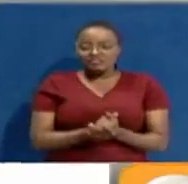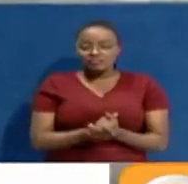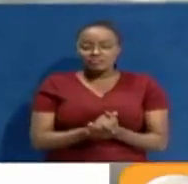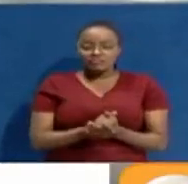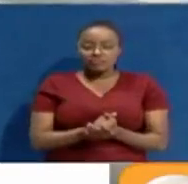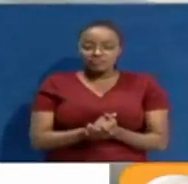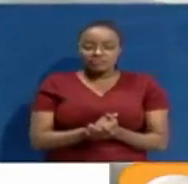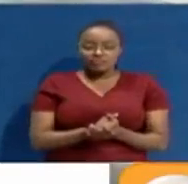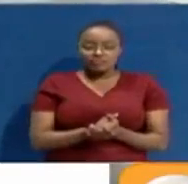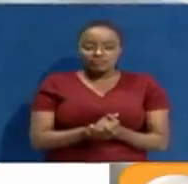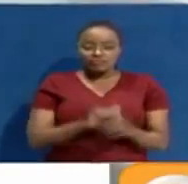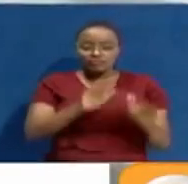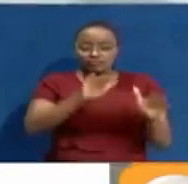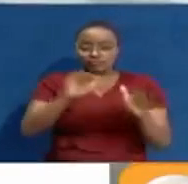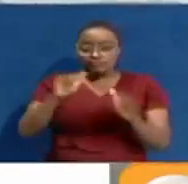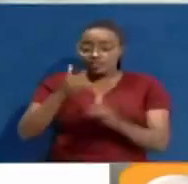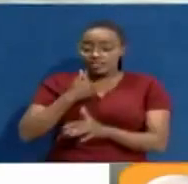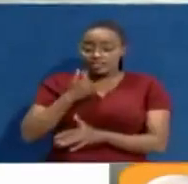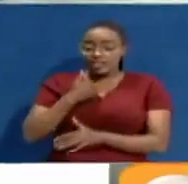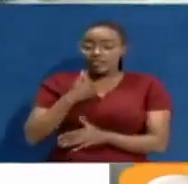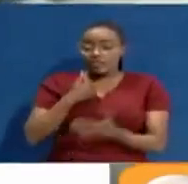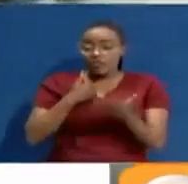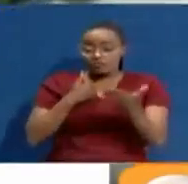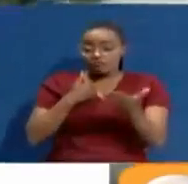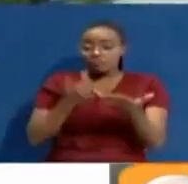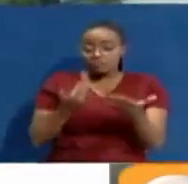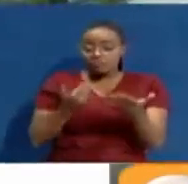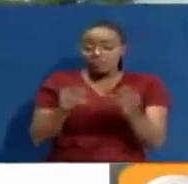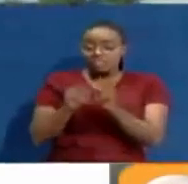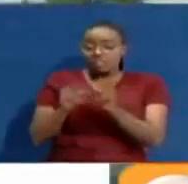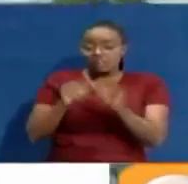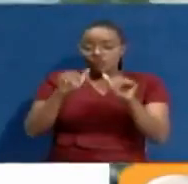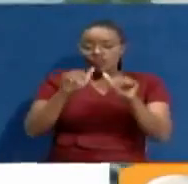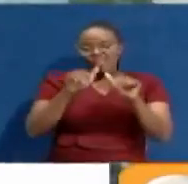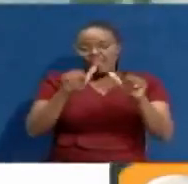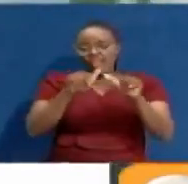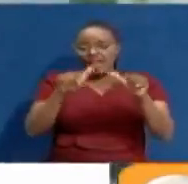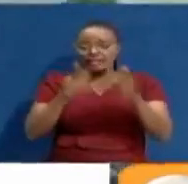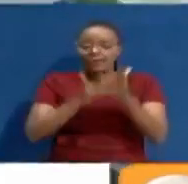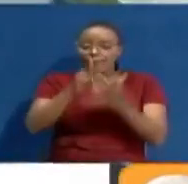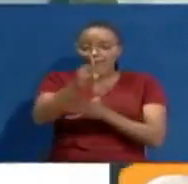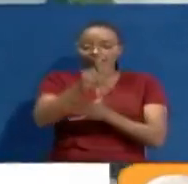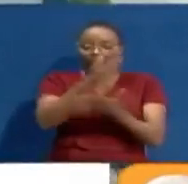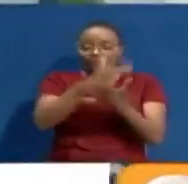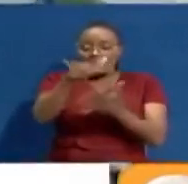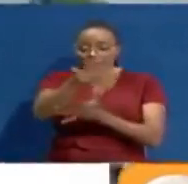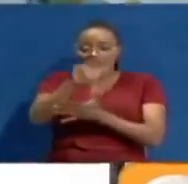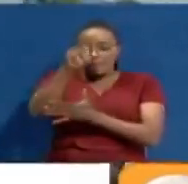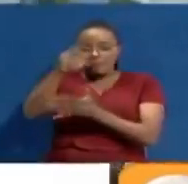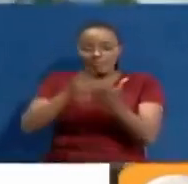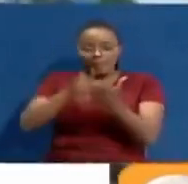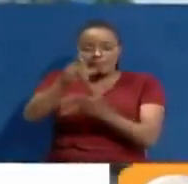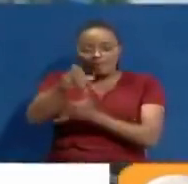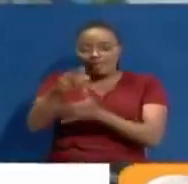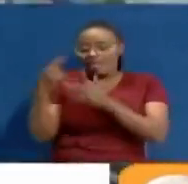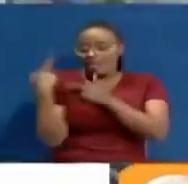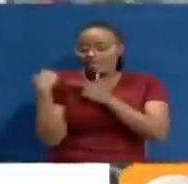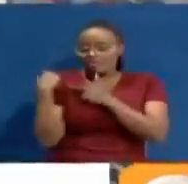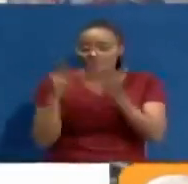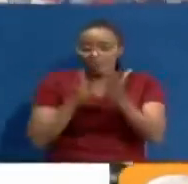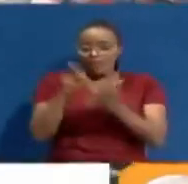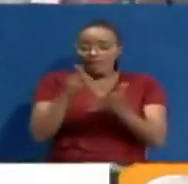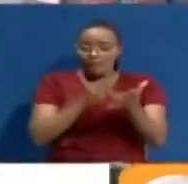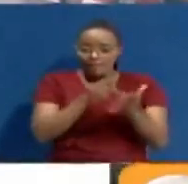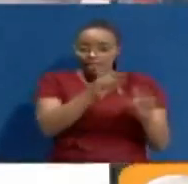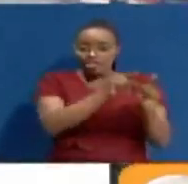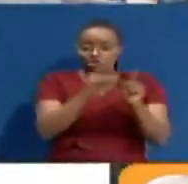system. Like I said, other than the issue of land acquisition, which we have to, in some sections, be responsible for,